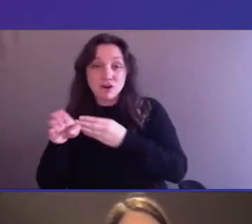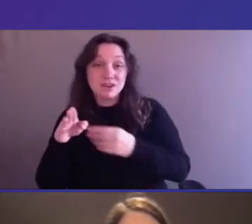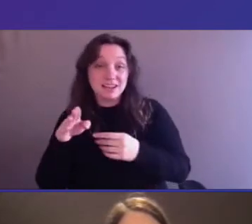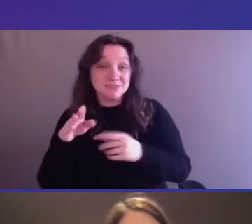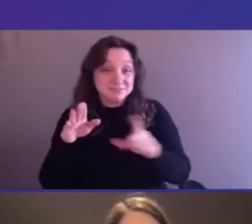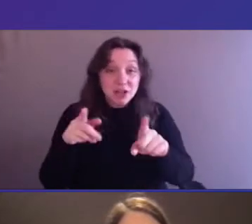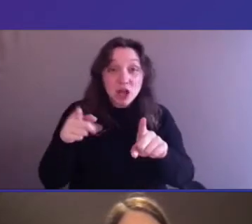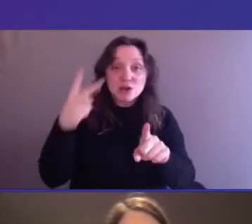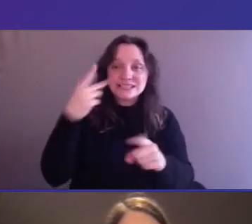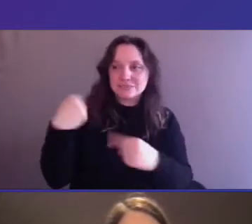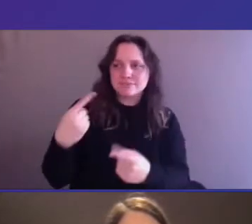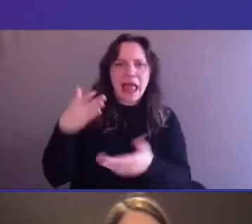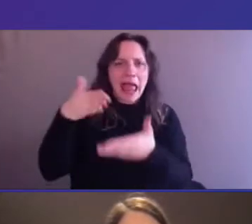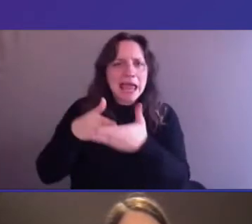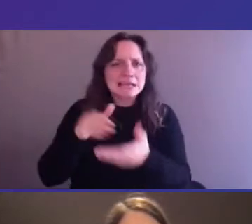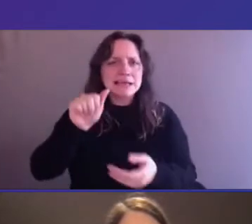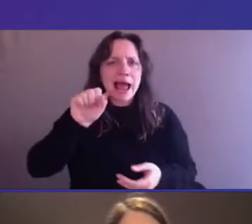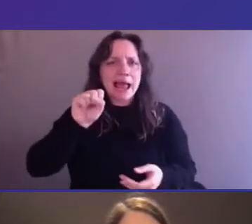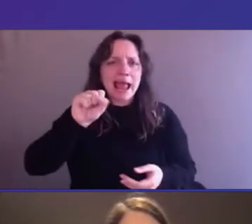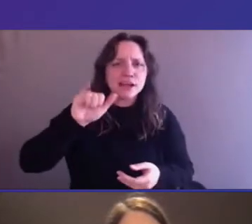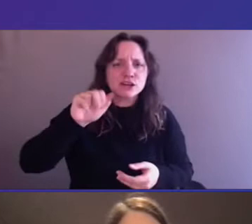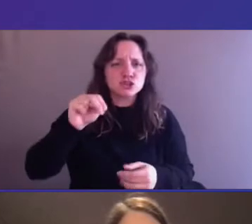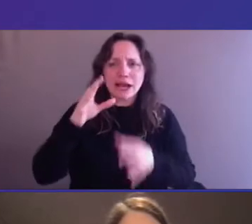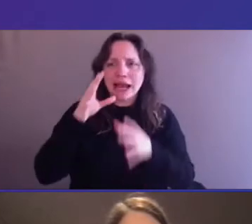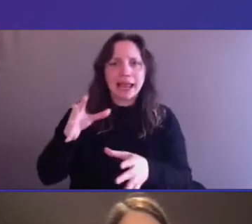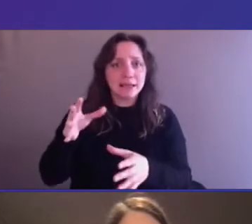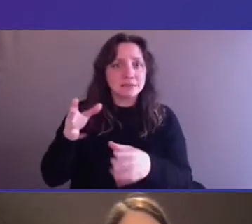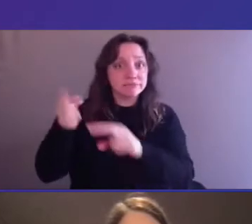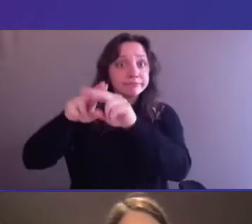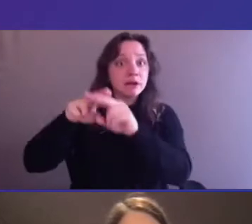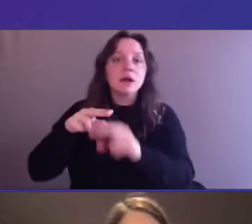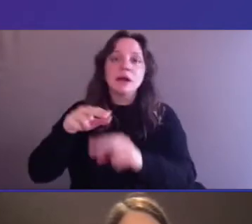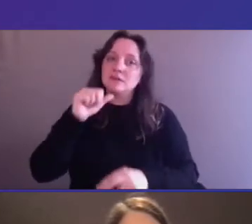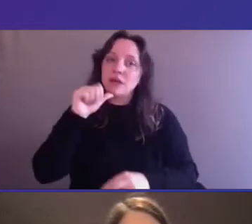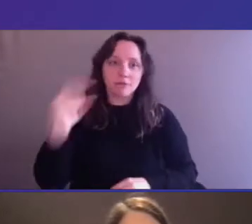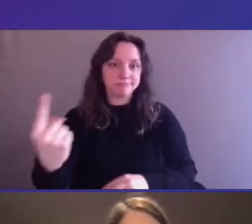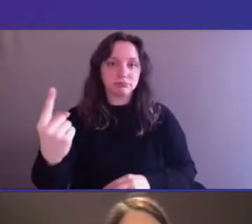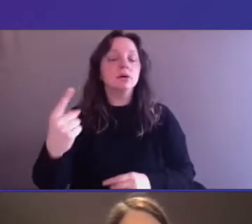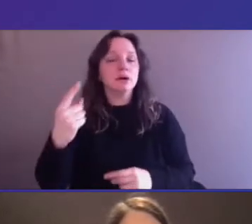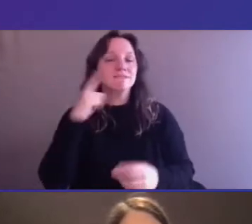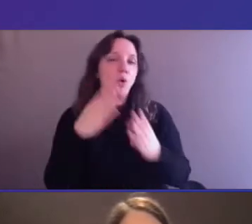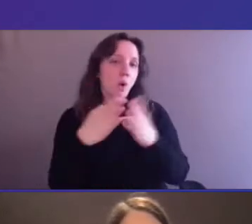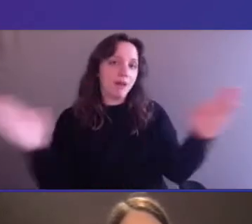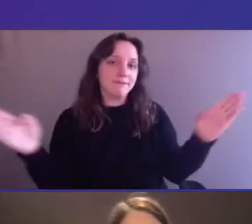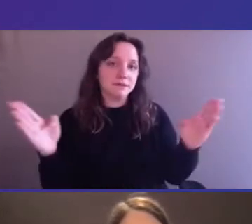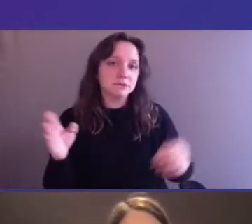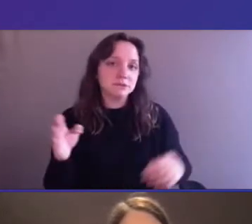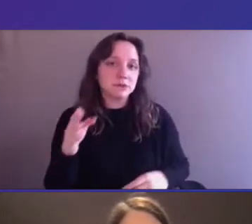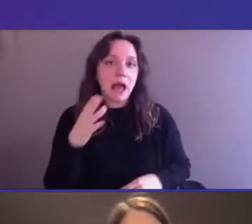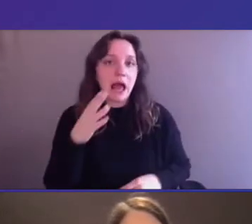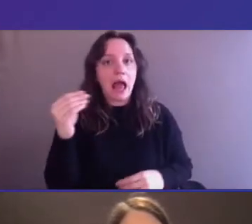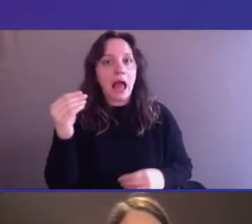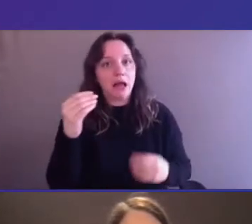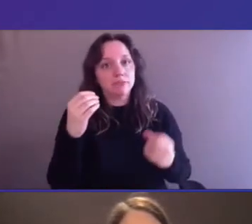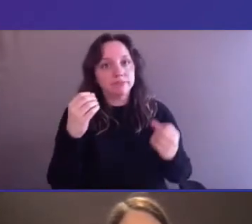it informs everything that our marginalized communities have had to go through on their own without the support